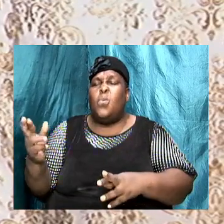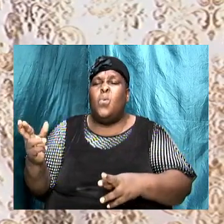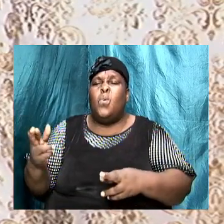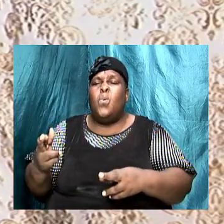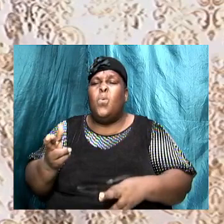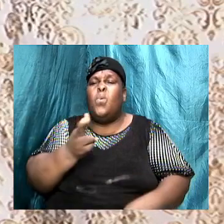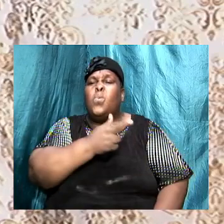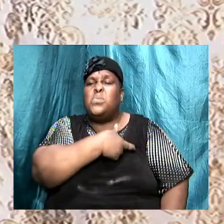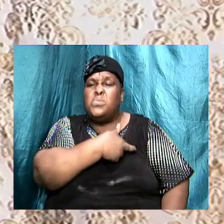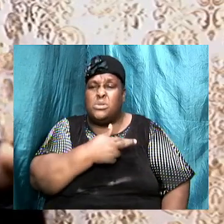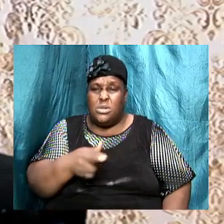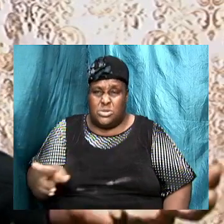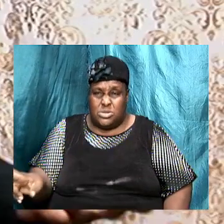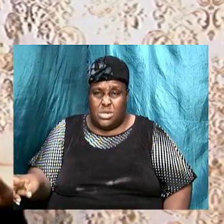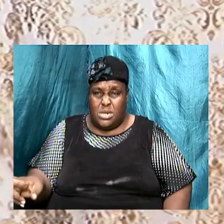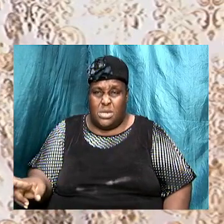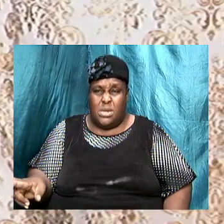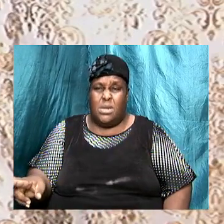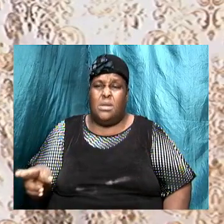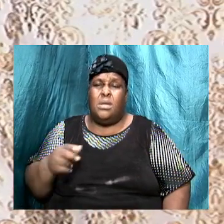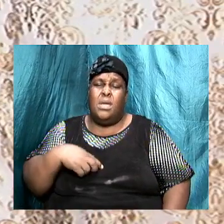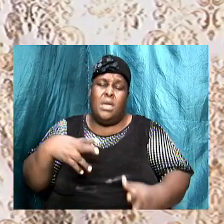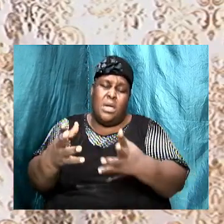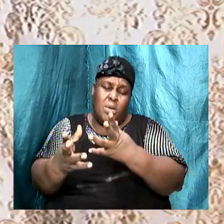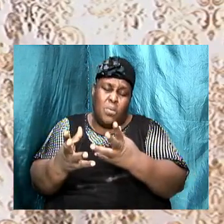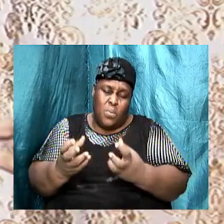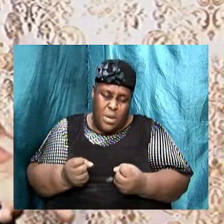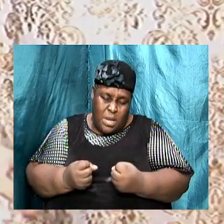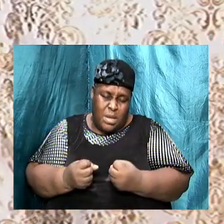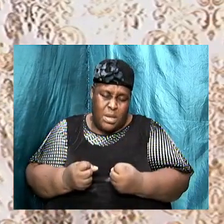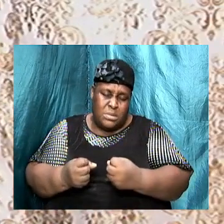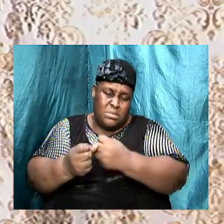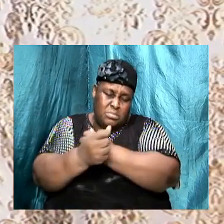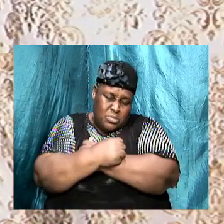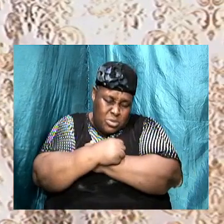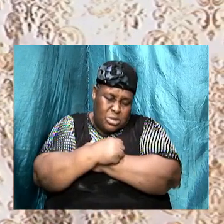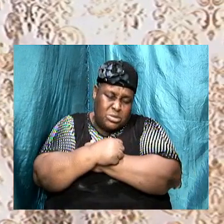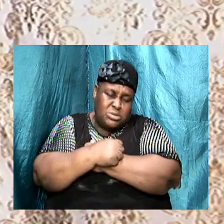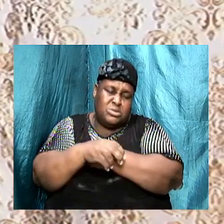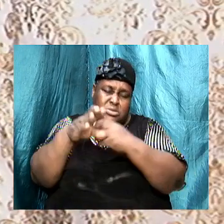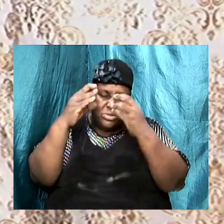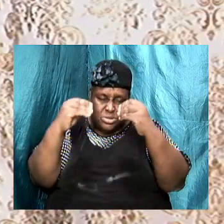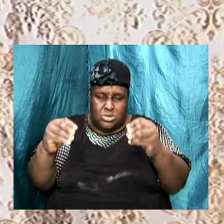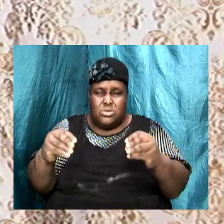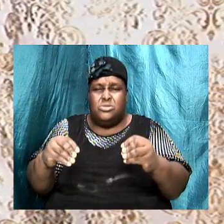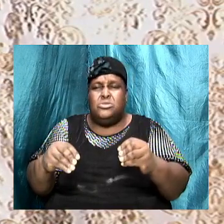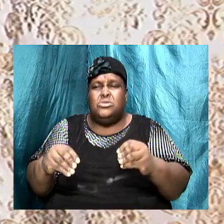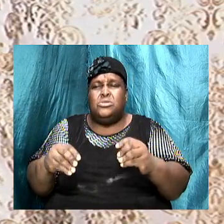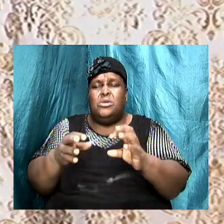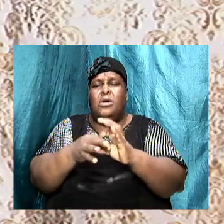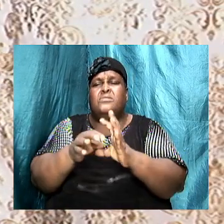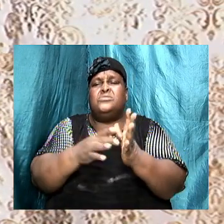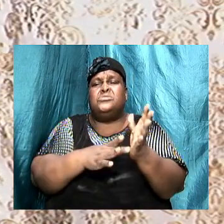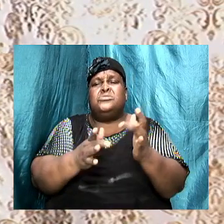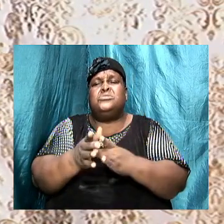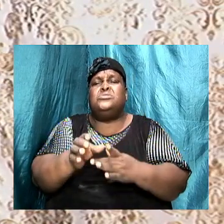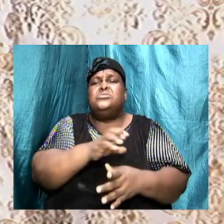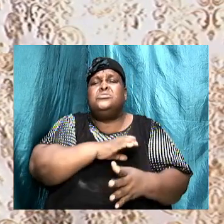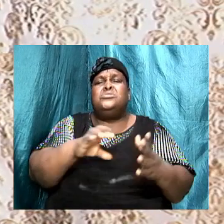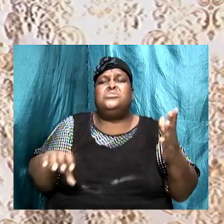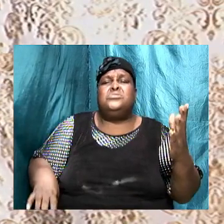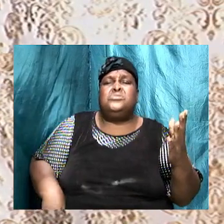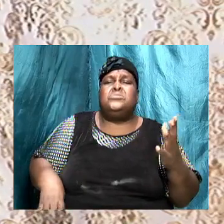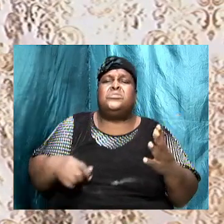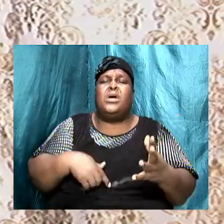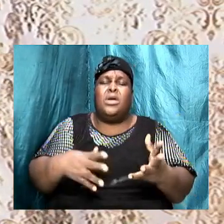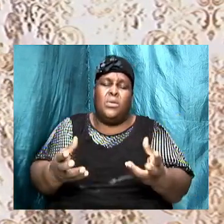I want to embrace the teachings of old. I want to embrace the teachings of Jesus Christ. I want to embrace